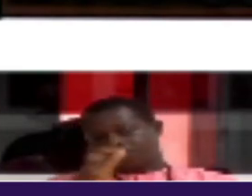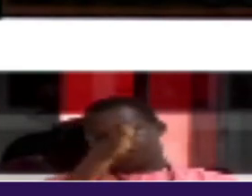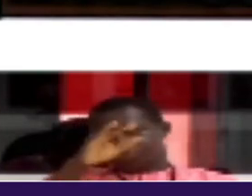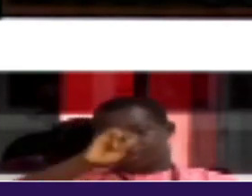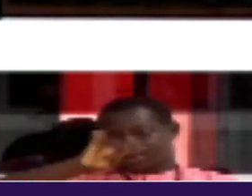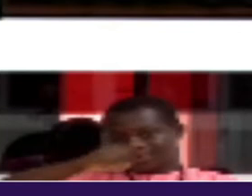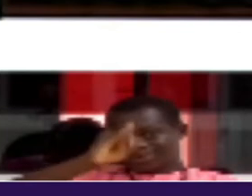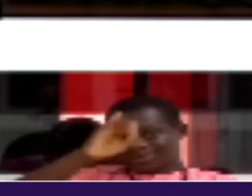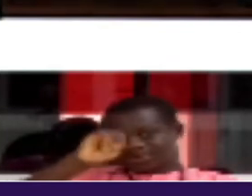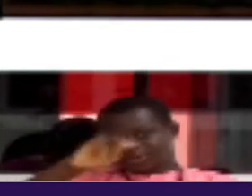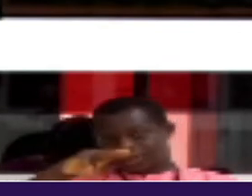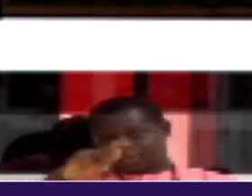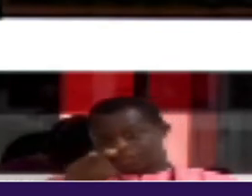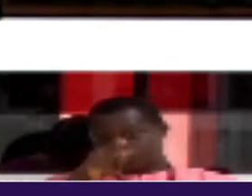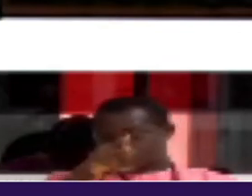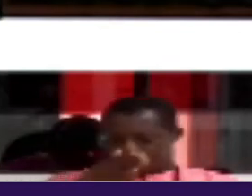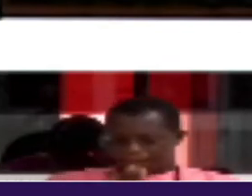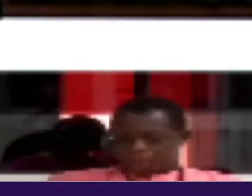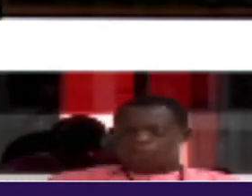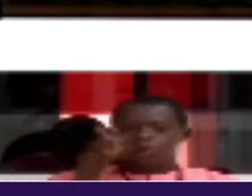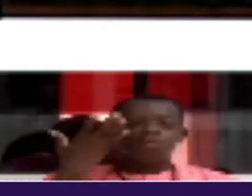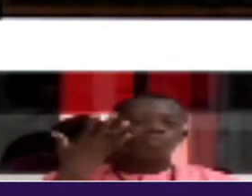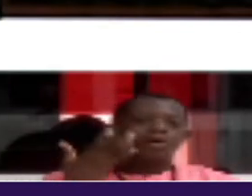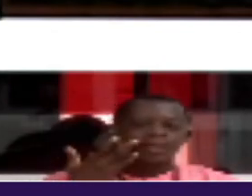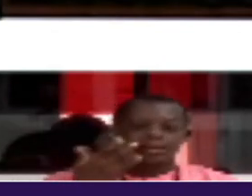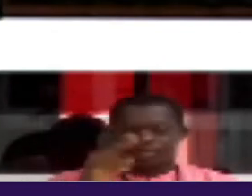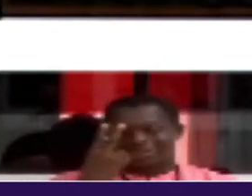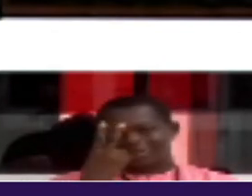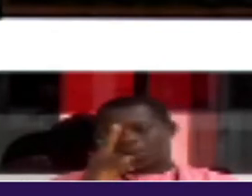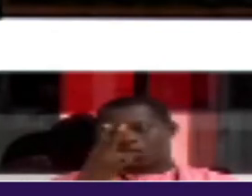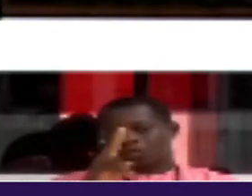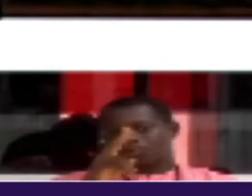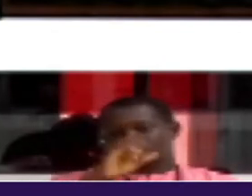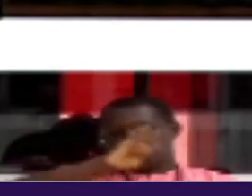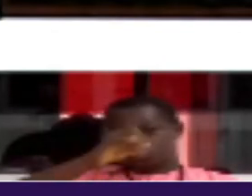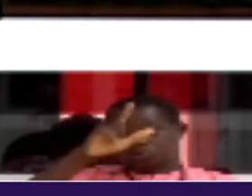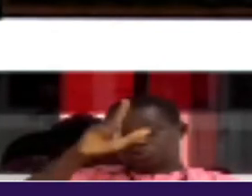What is your date of birth? My date of birth is 2nd of July,